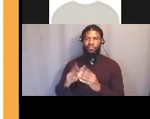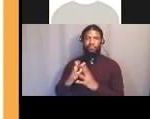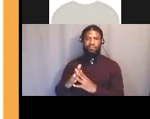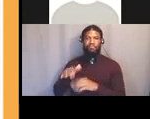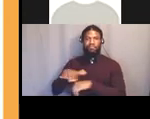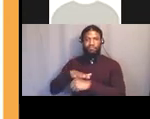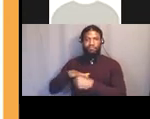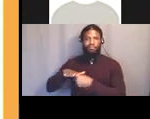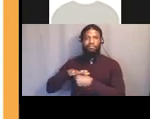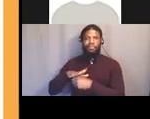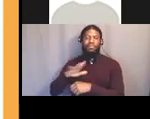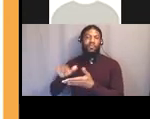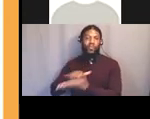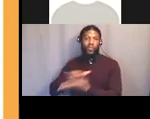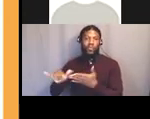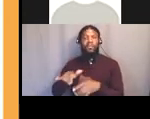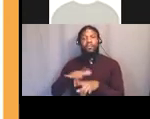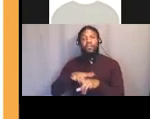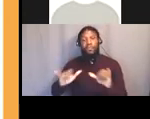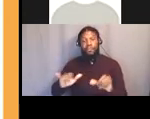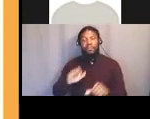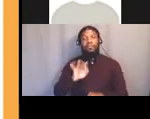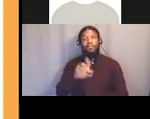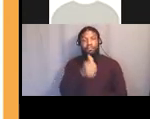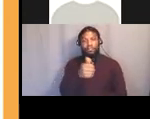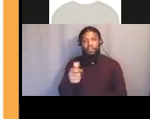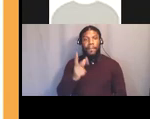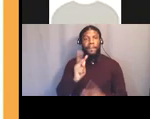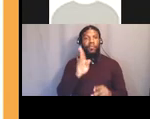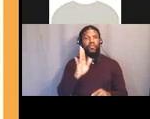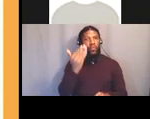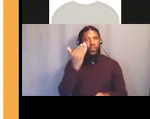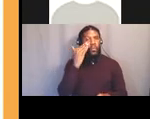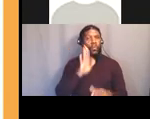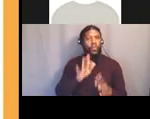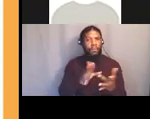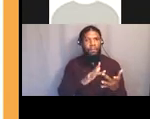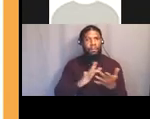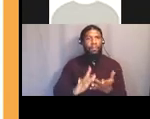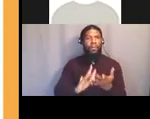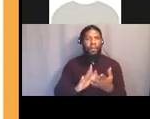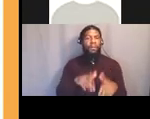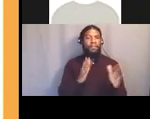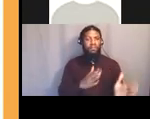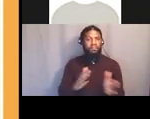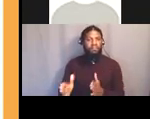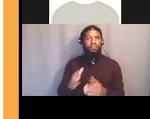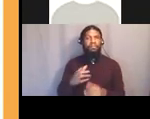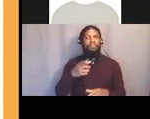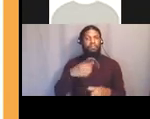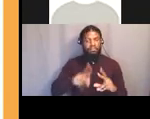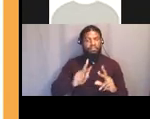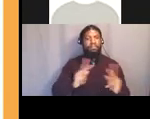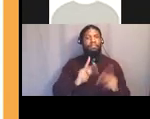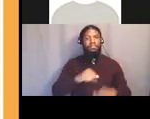have organizers, activists, people that you know are resisting medical criminalization, are resisting the